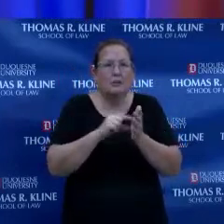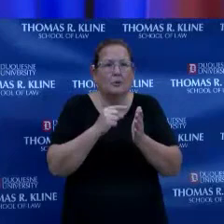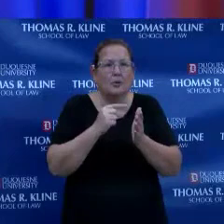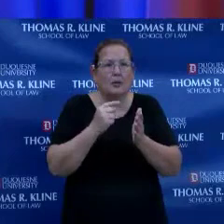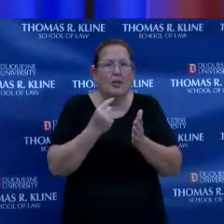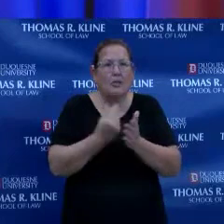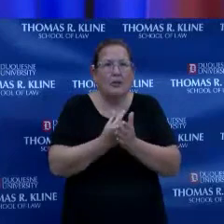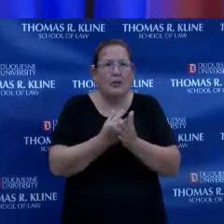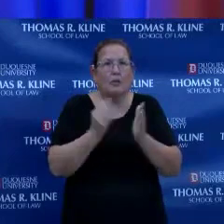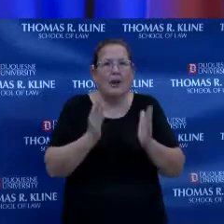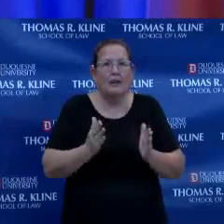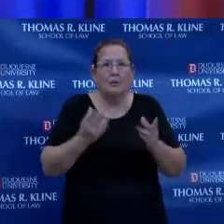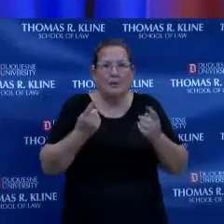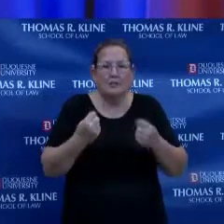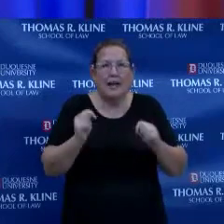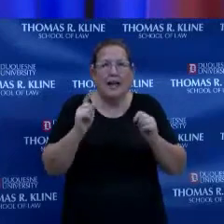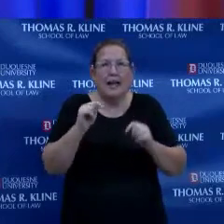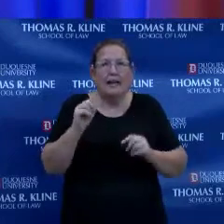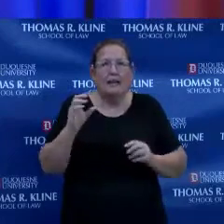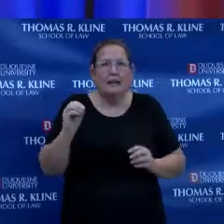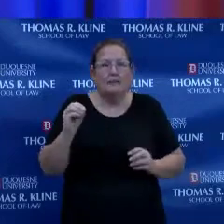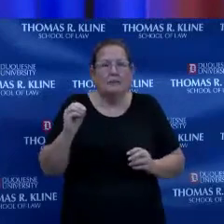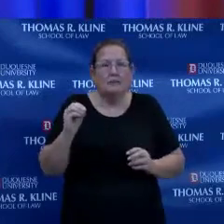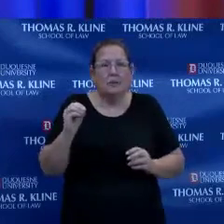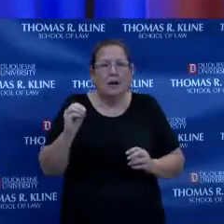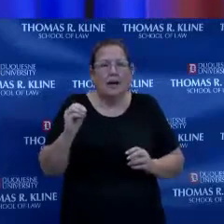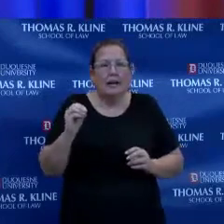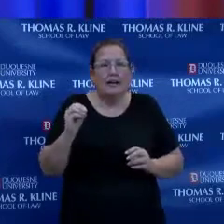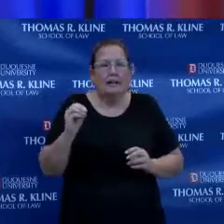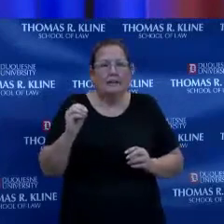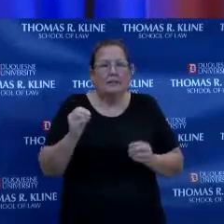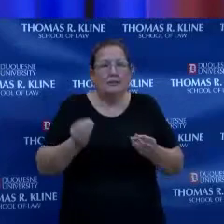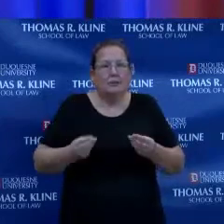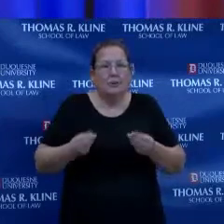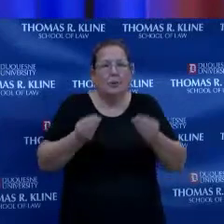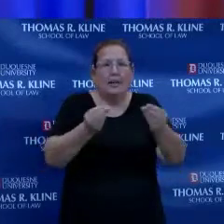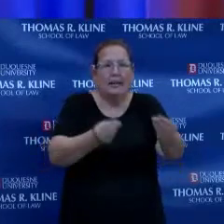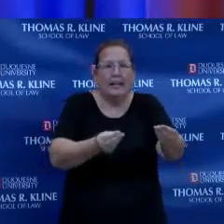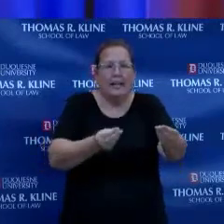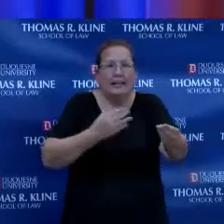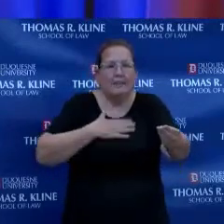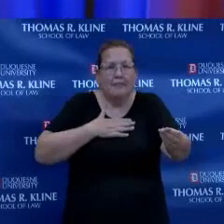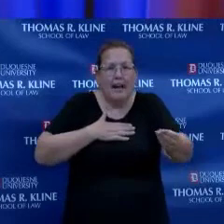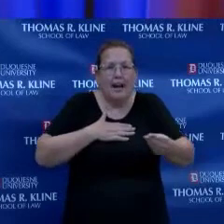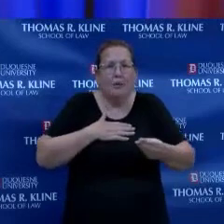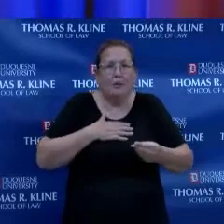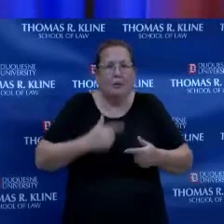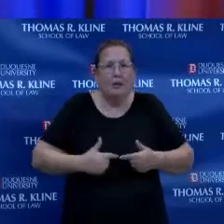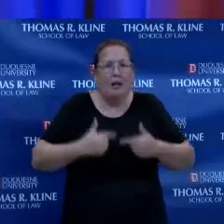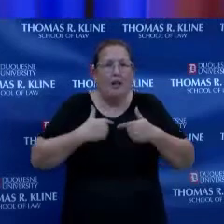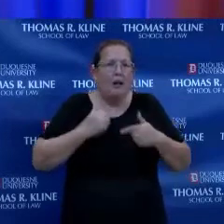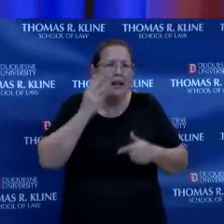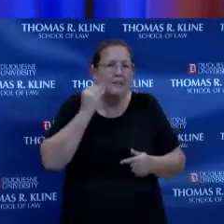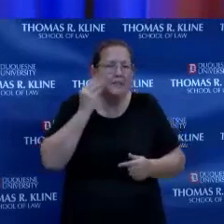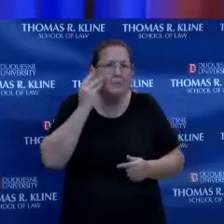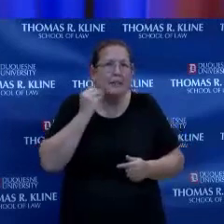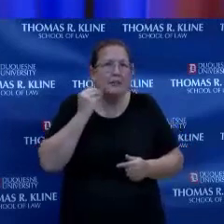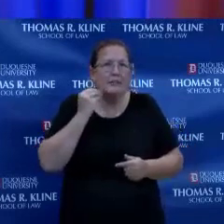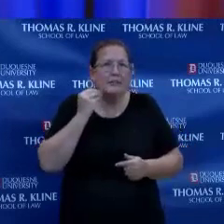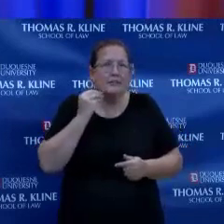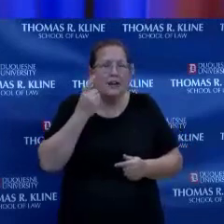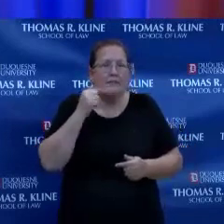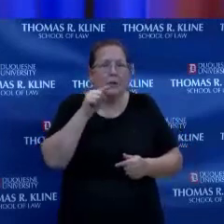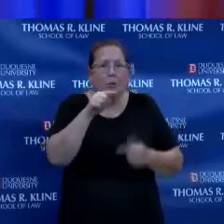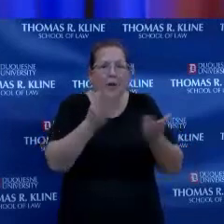to try to weave their life experience into what might be their own to